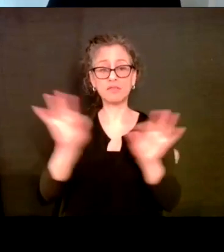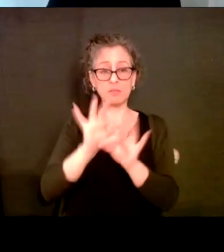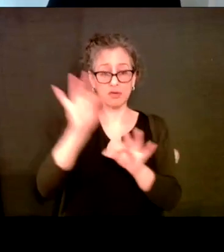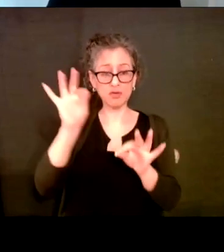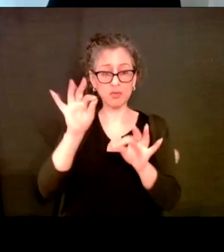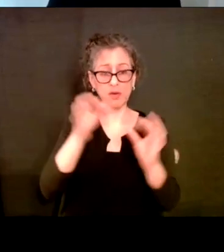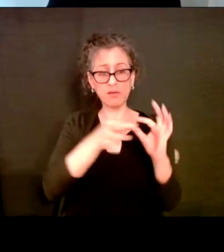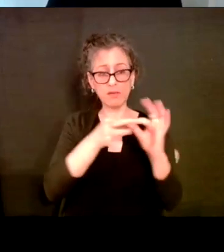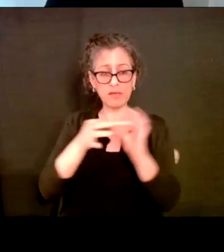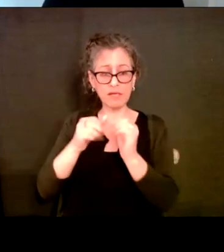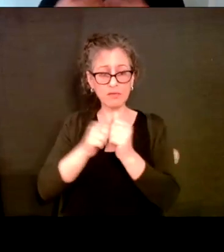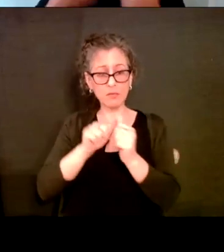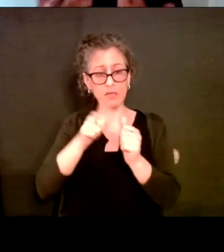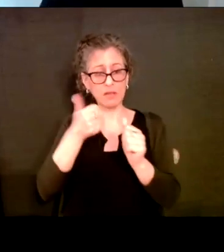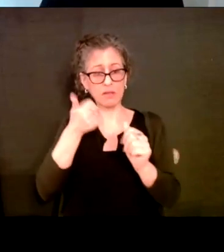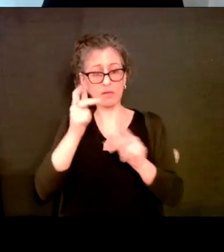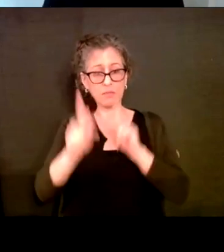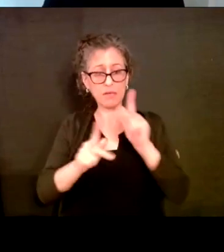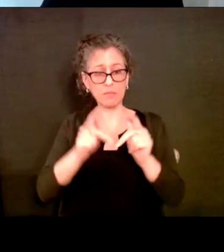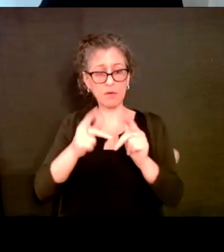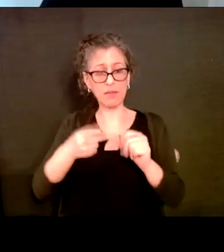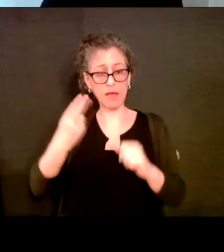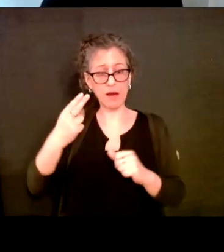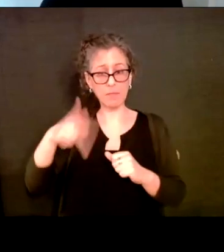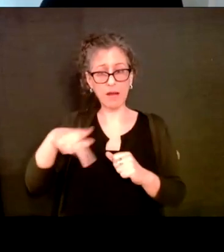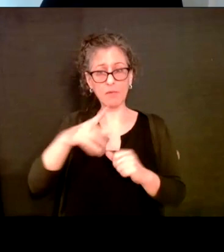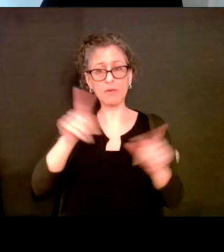oneself, others, and a higher power, so too is that trauma.